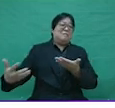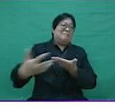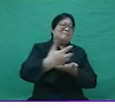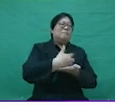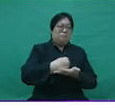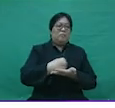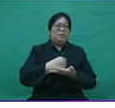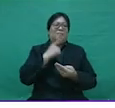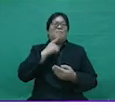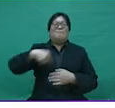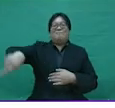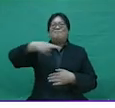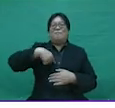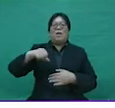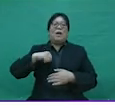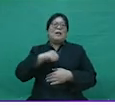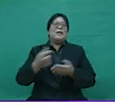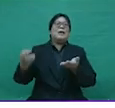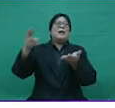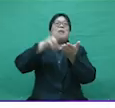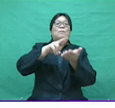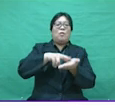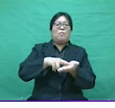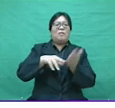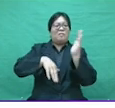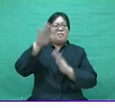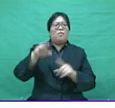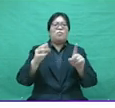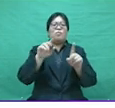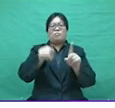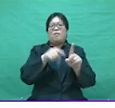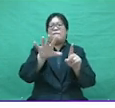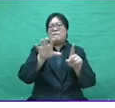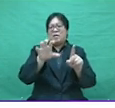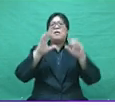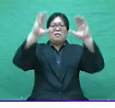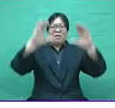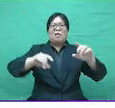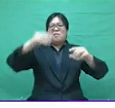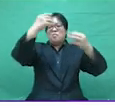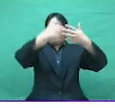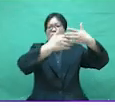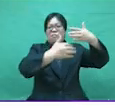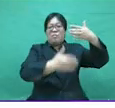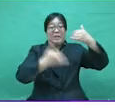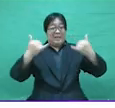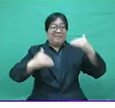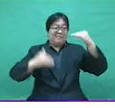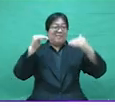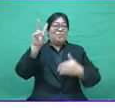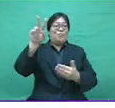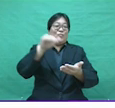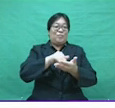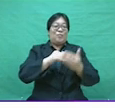or better to say, the members reported more than 1,500 measures. We are now close to